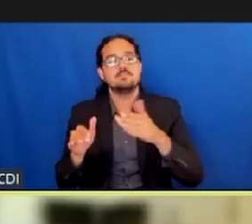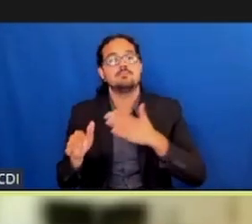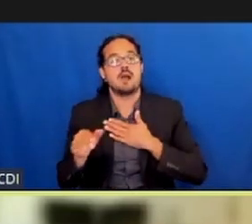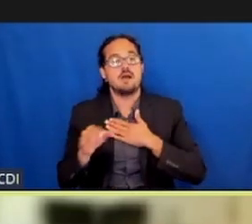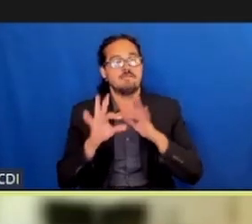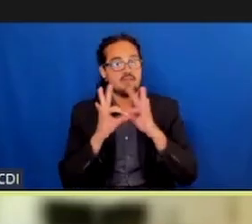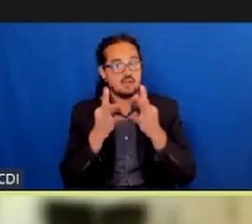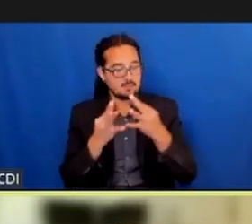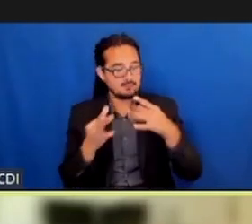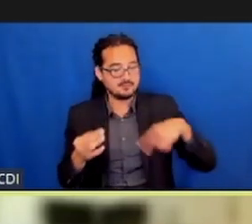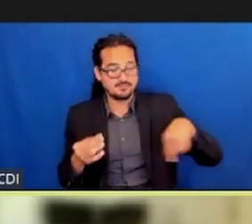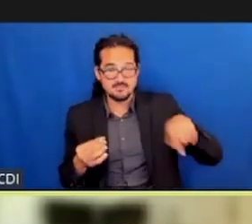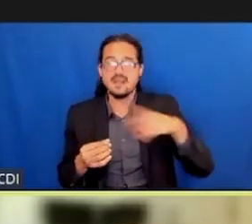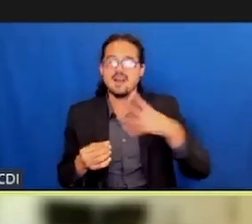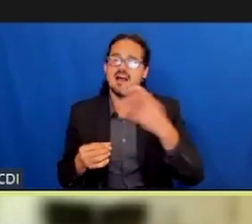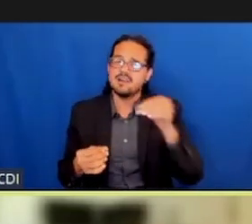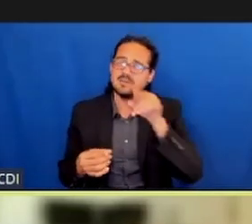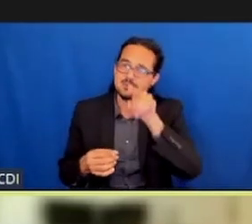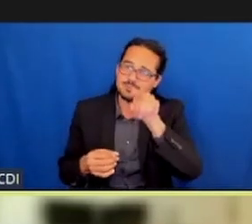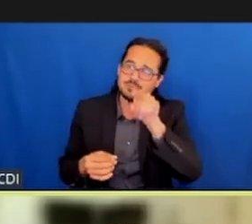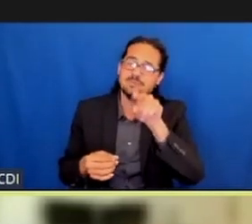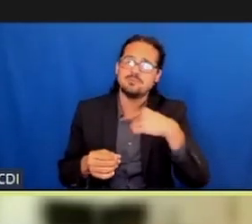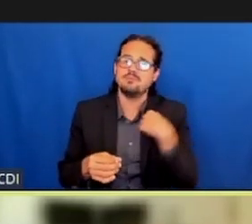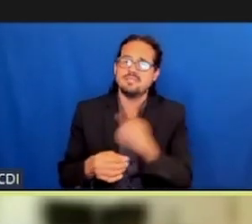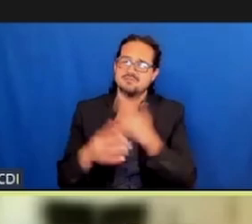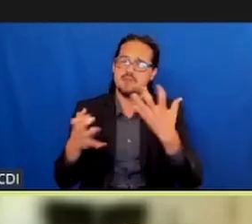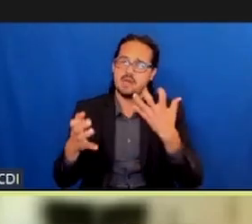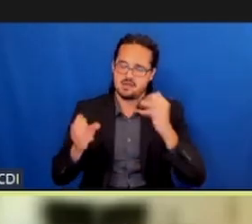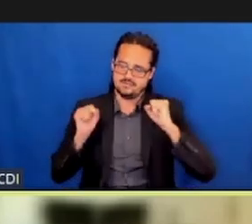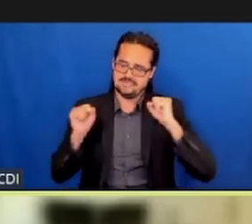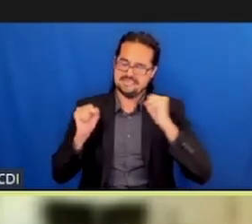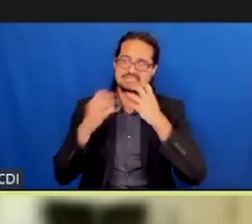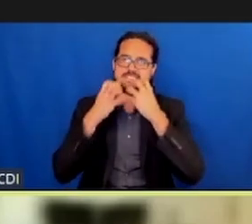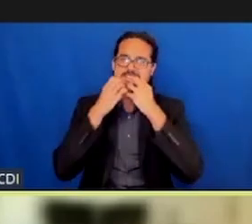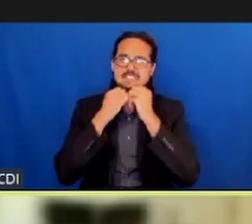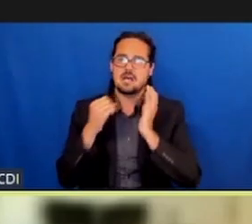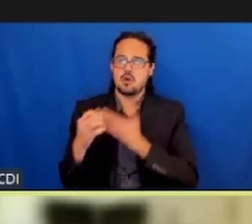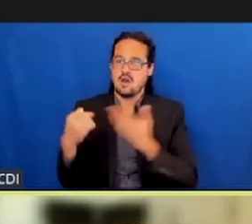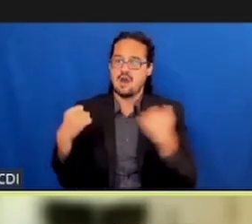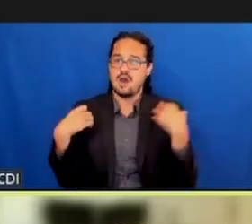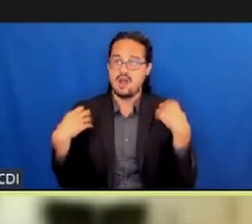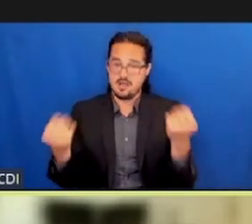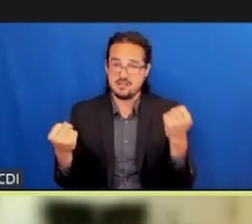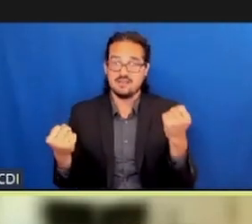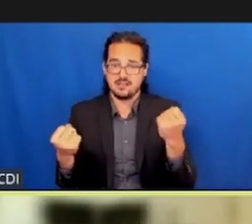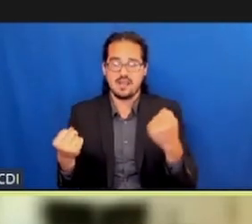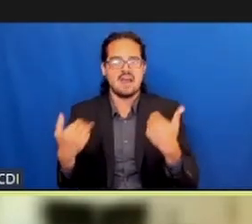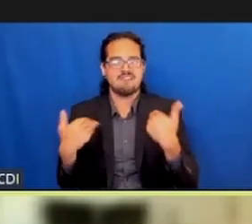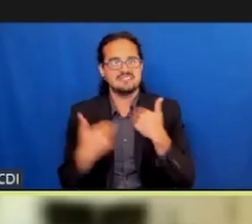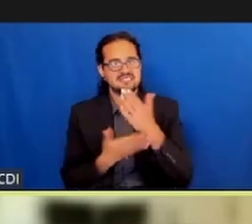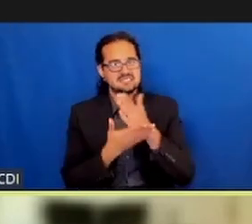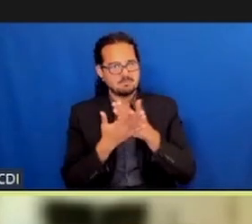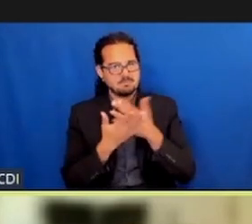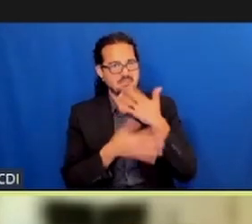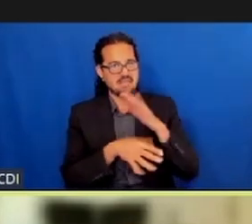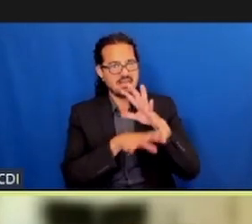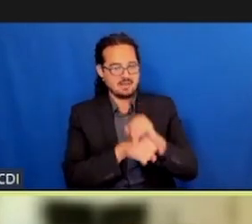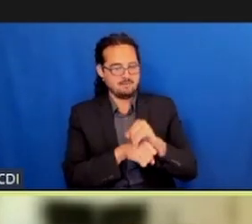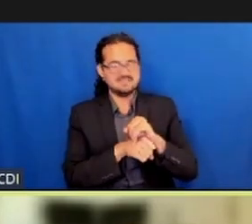keep, and those habits that didn't serve us so well that we want to discard. Next slide, please.